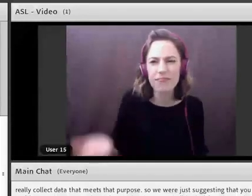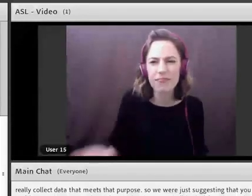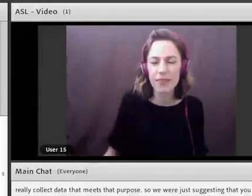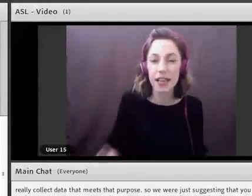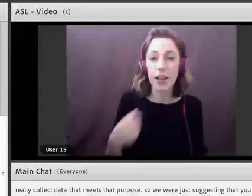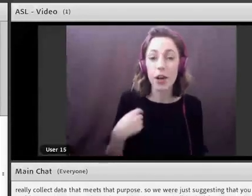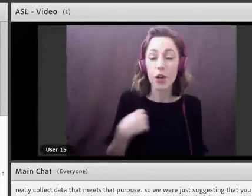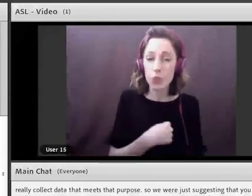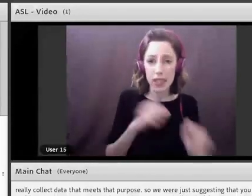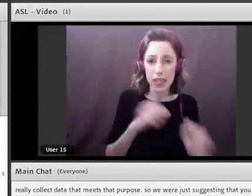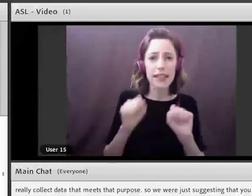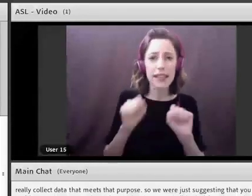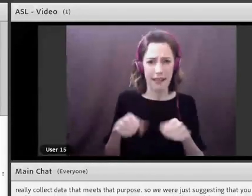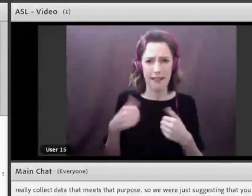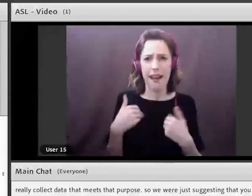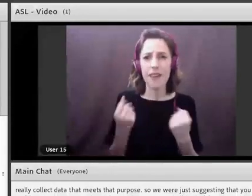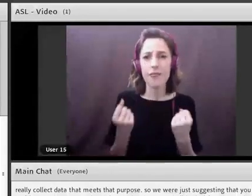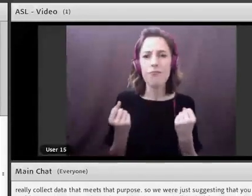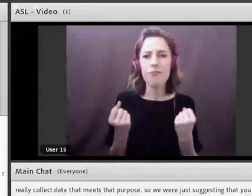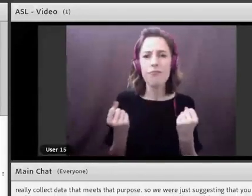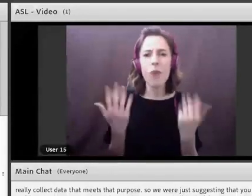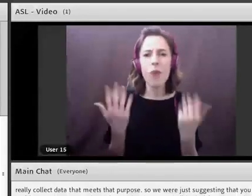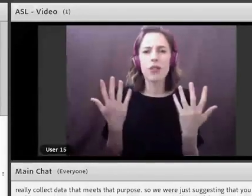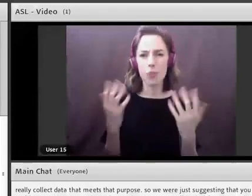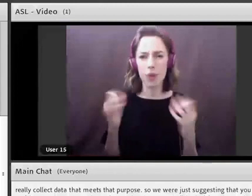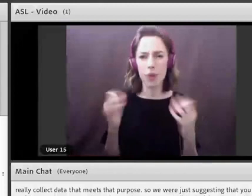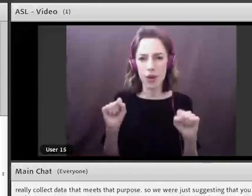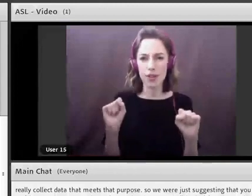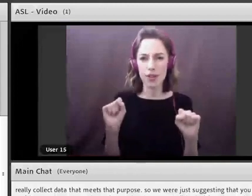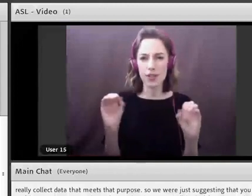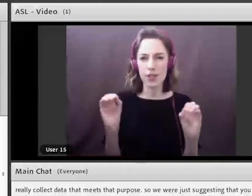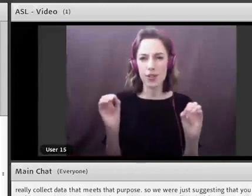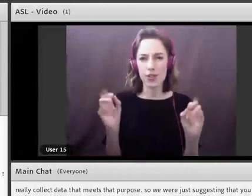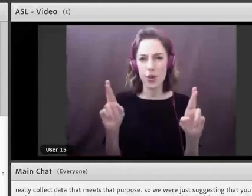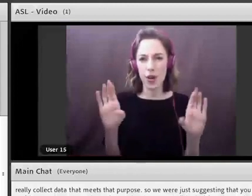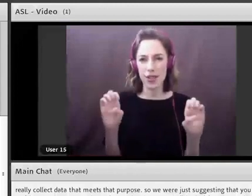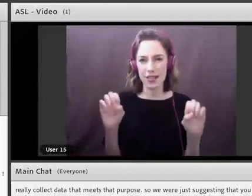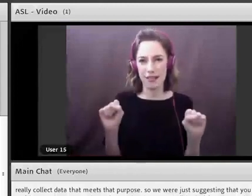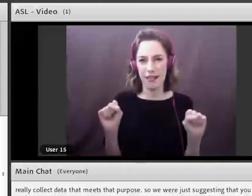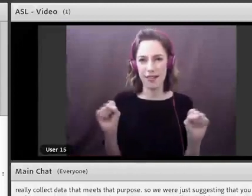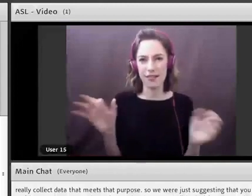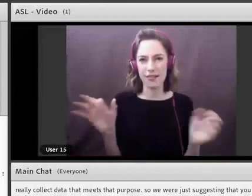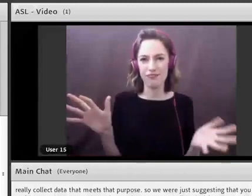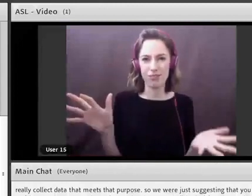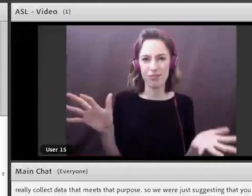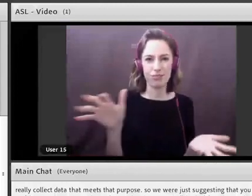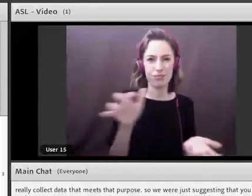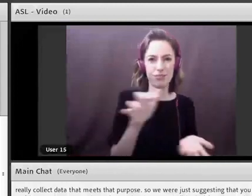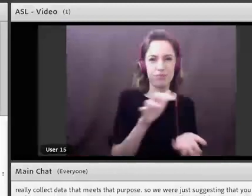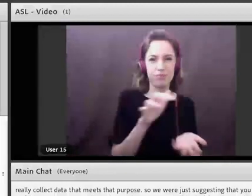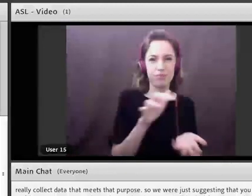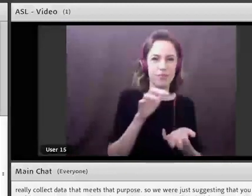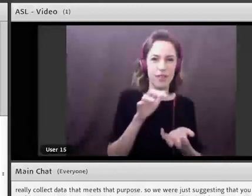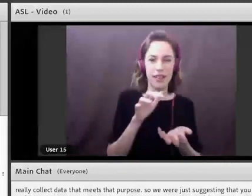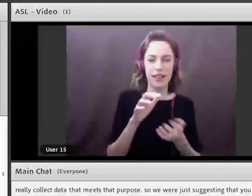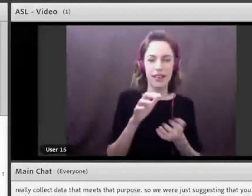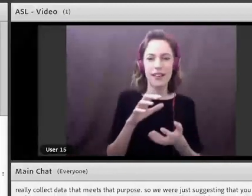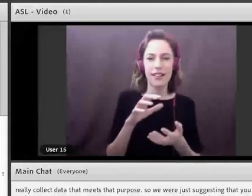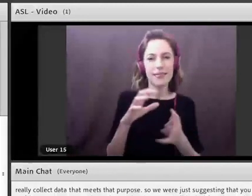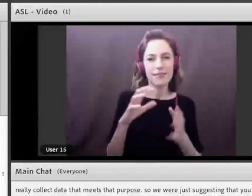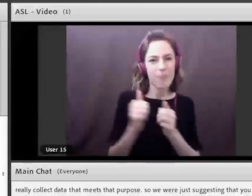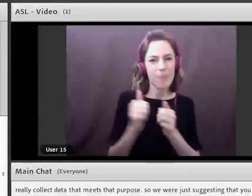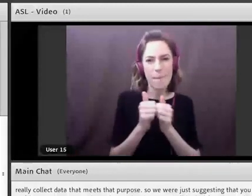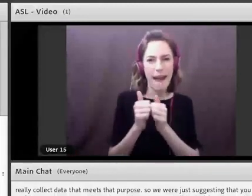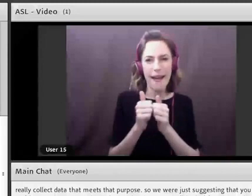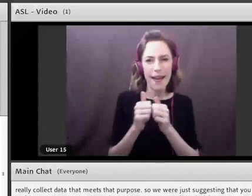sources for multiple purposes, and we can combine these different set of information that we